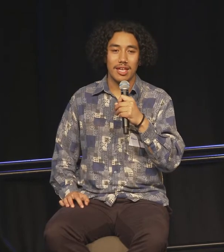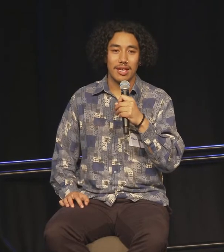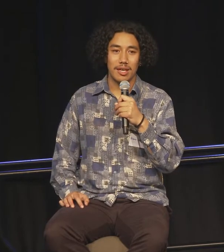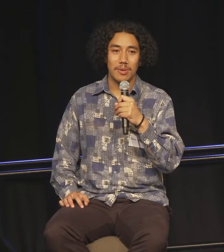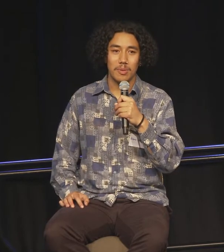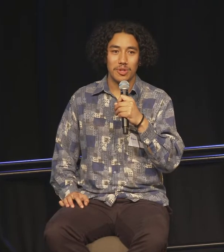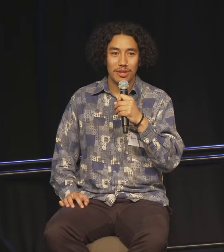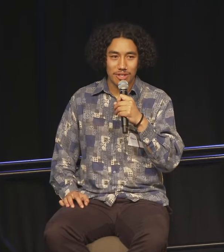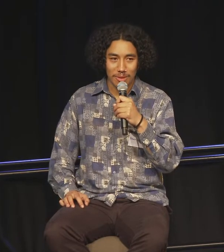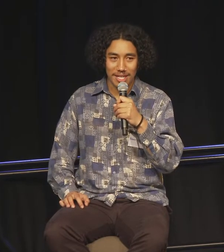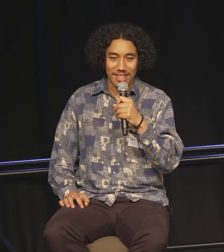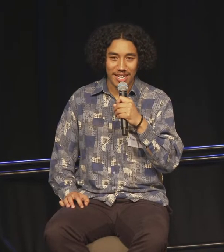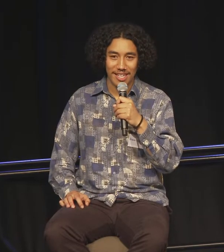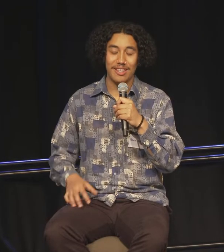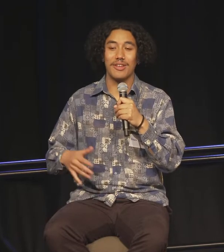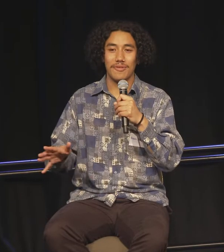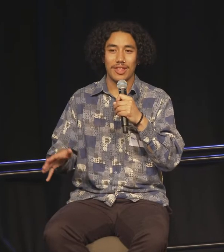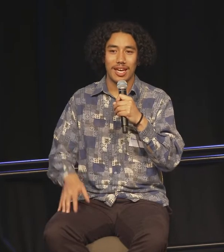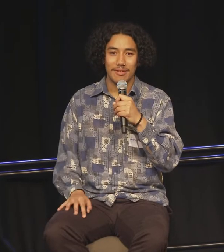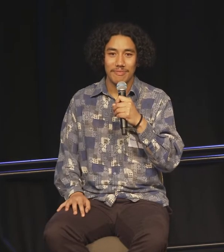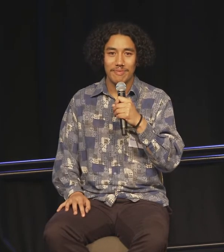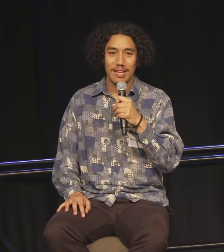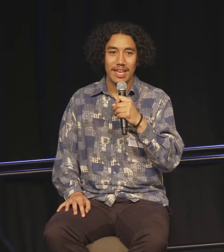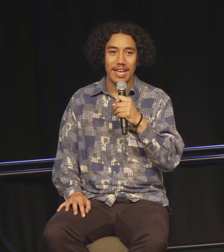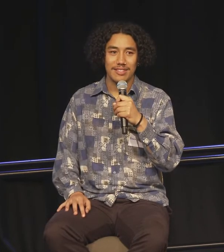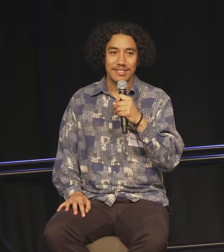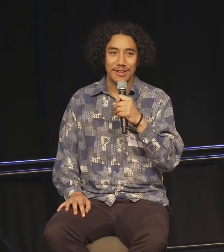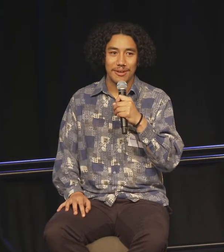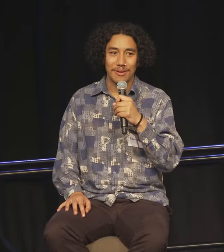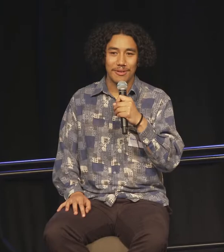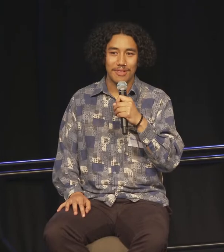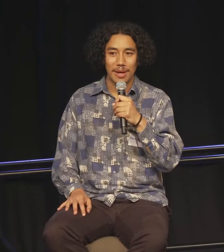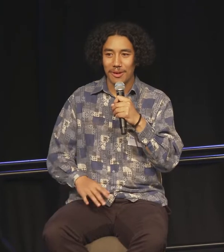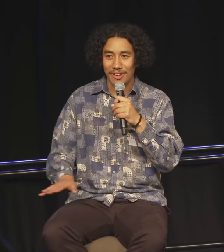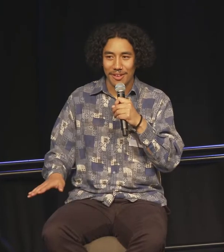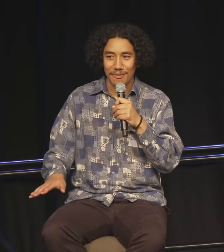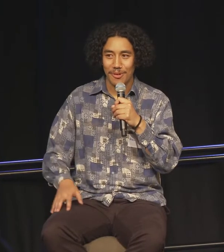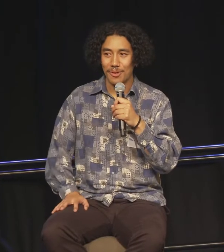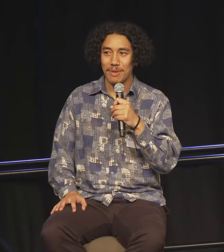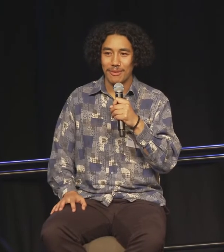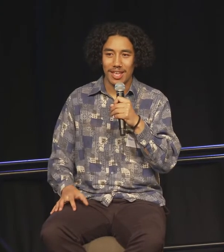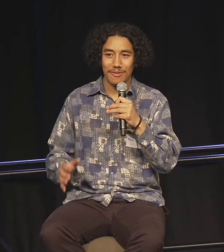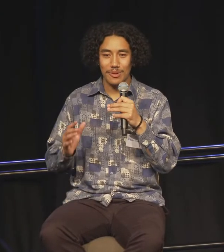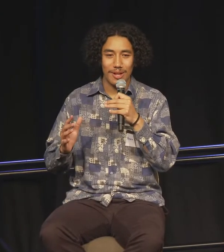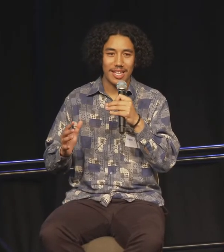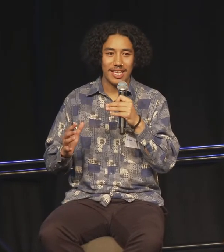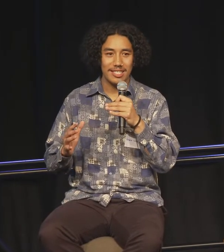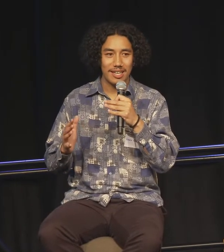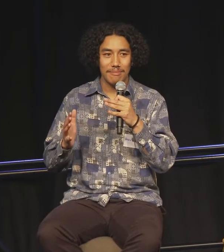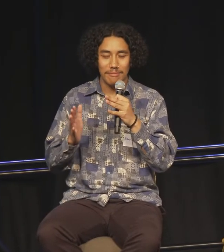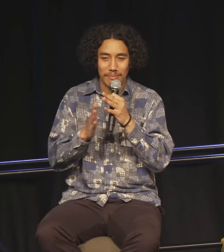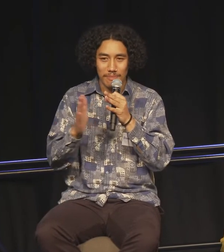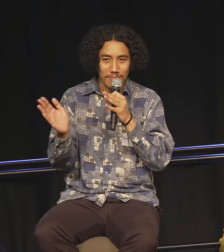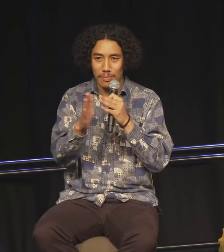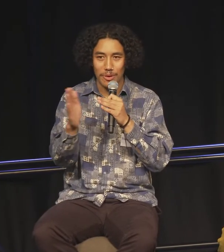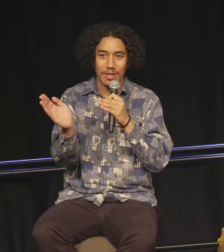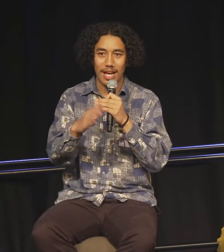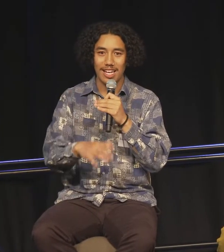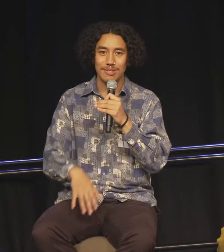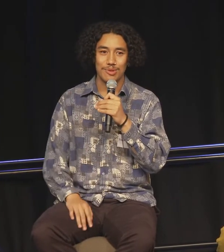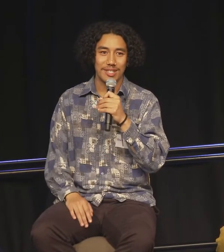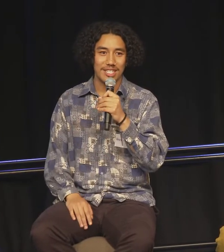but there were no jobs out there looking for that and so they weren't looking for people that have cool ideas that